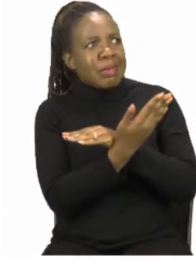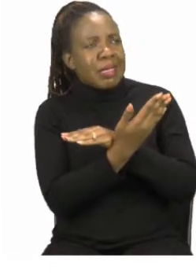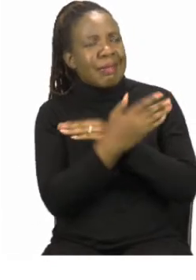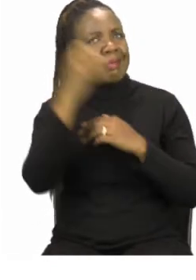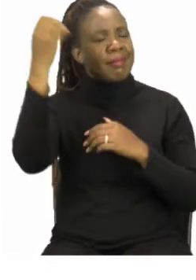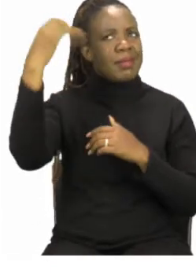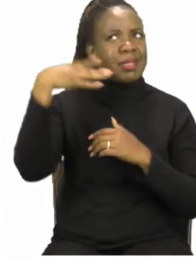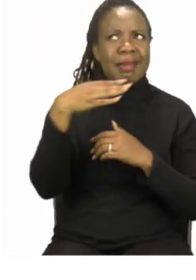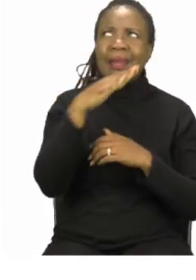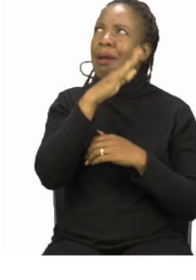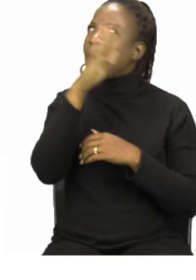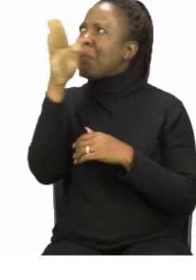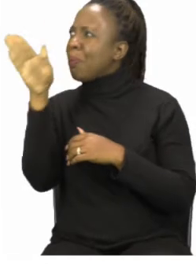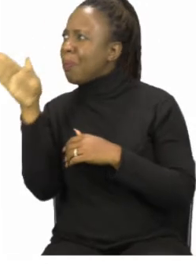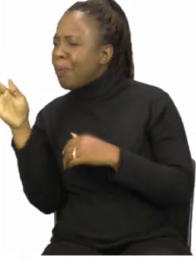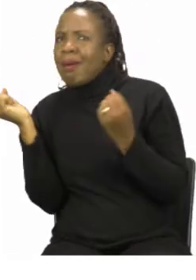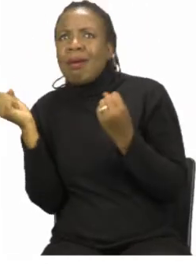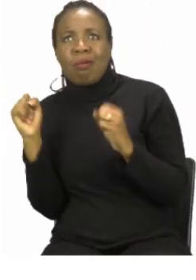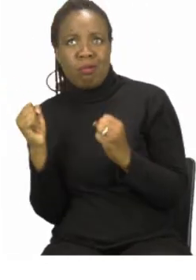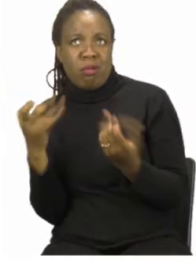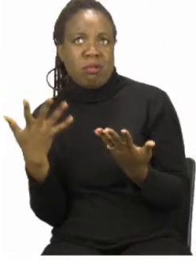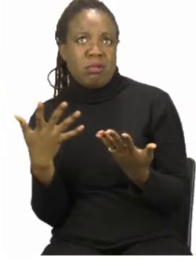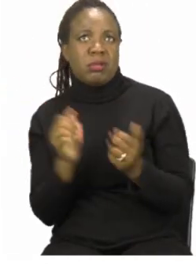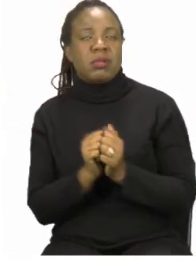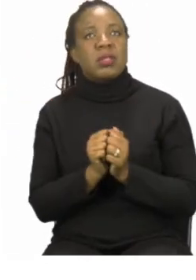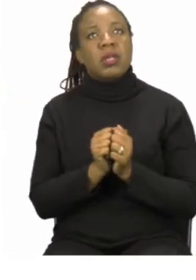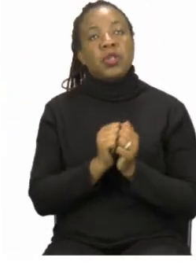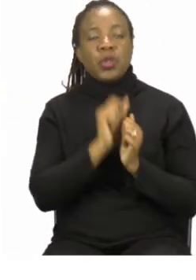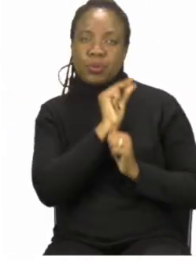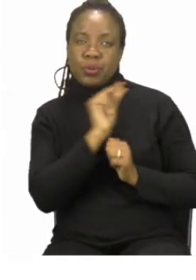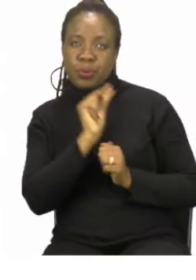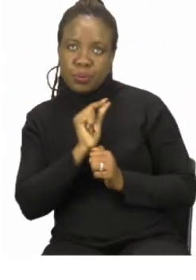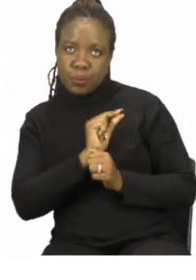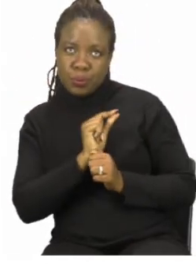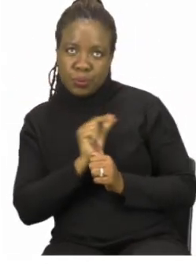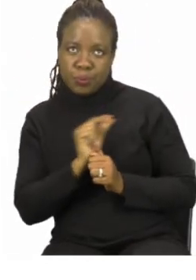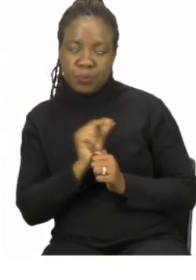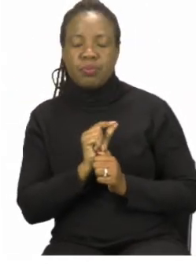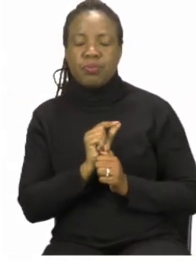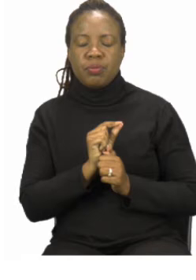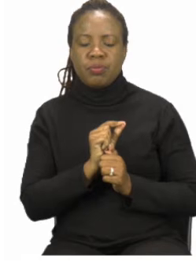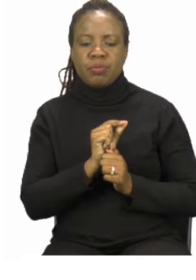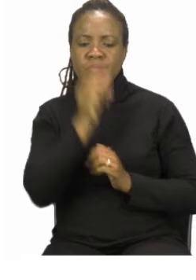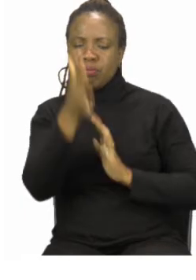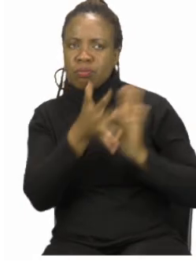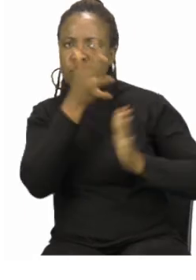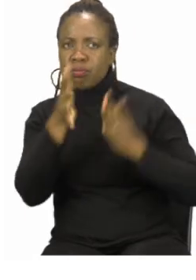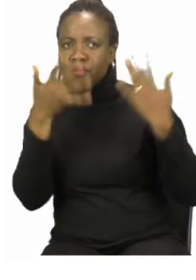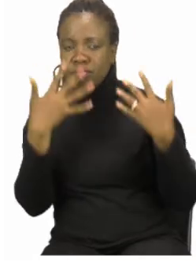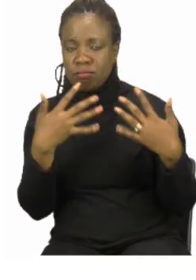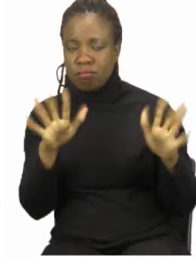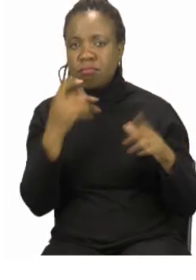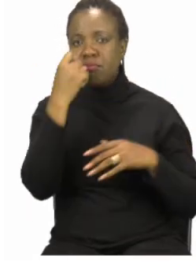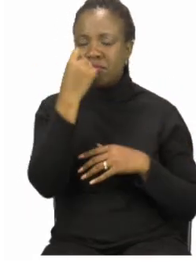evening. So these are our words, and we have just read them and understood what each one